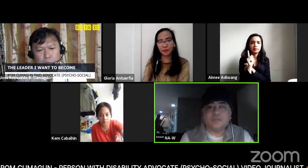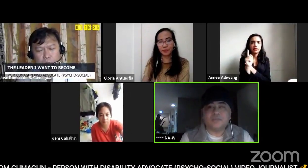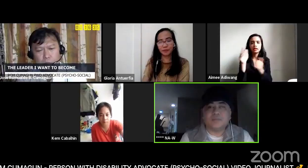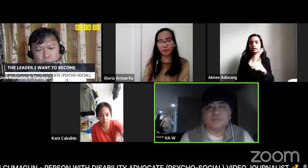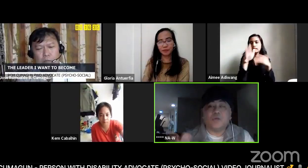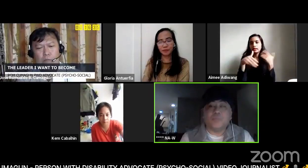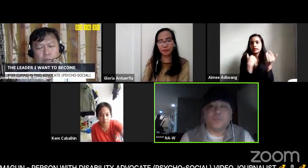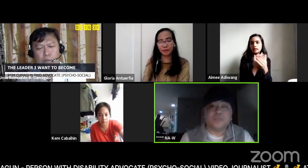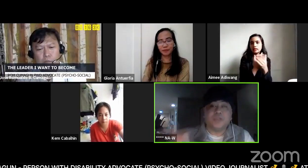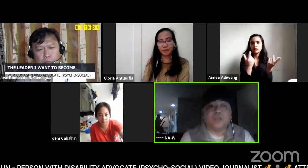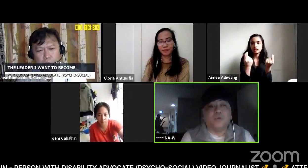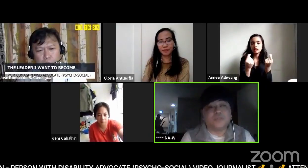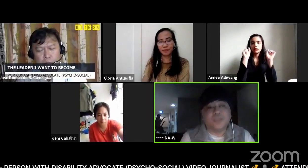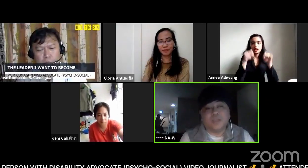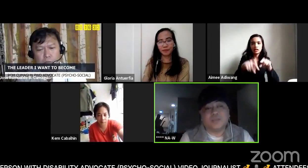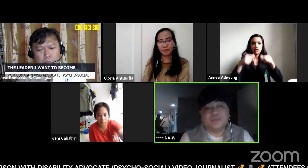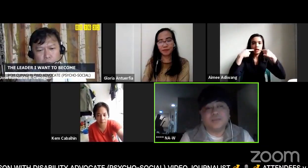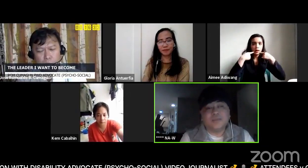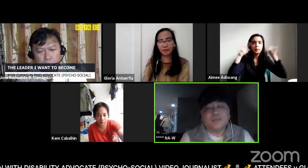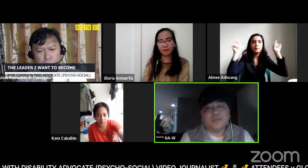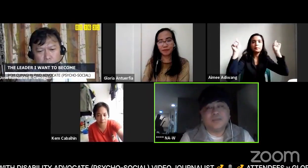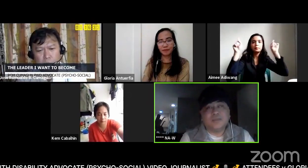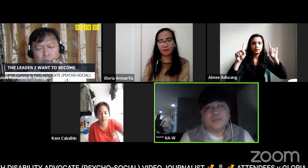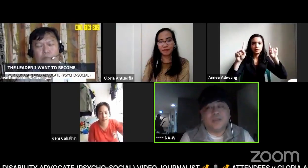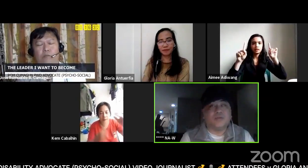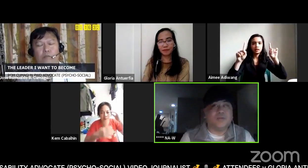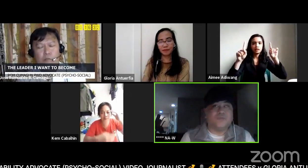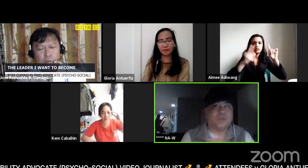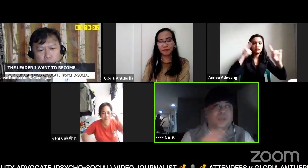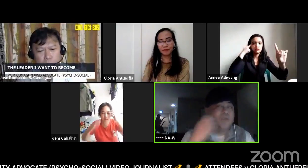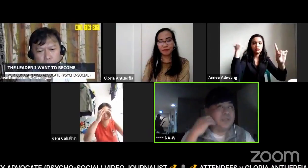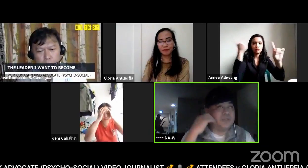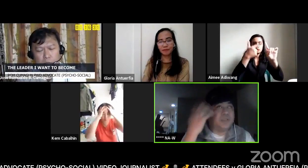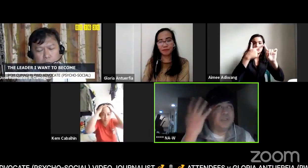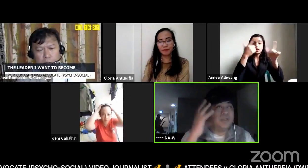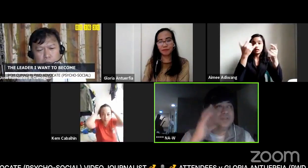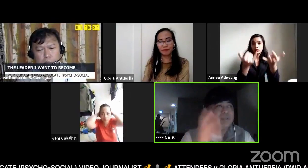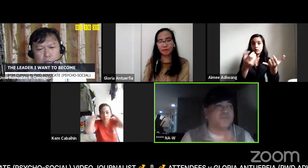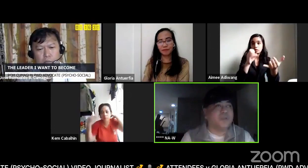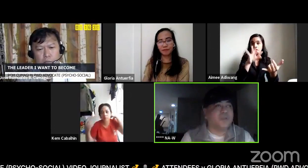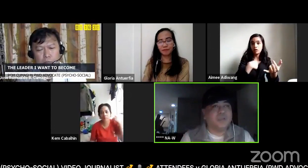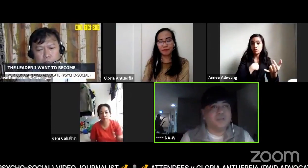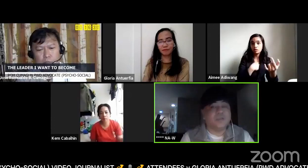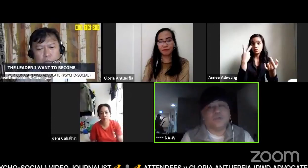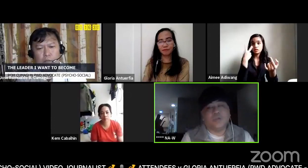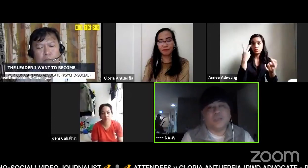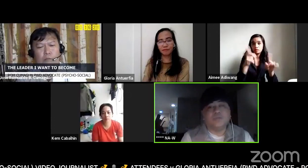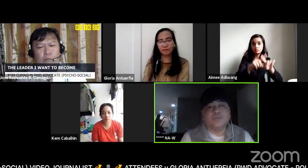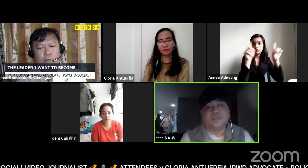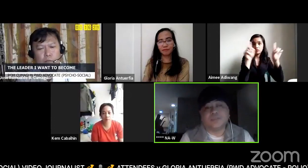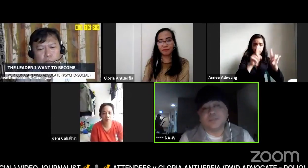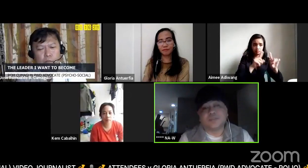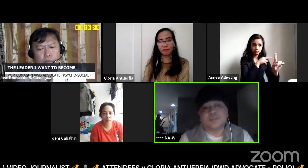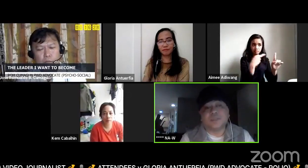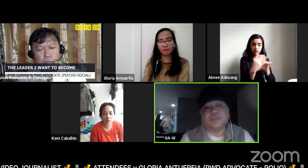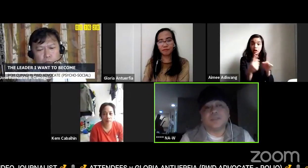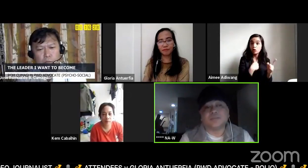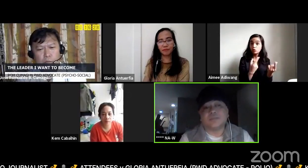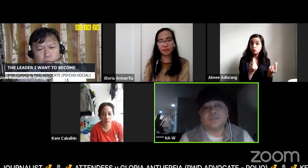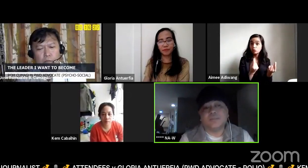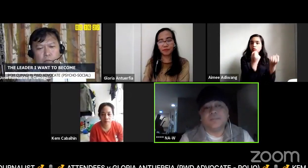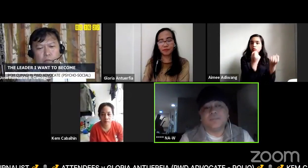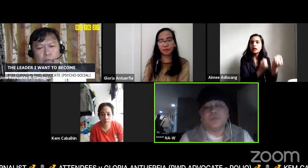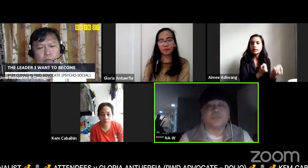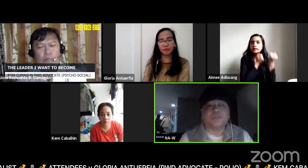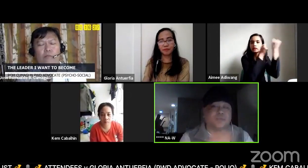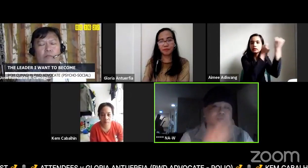tao niya, na-accomplish nila yung goals nila. Now, if I see things differently, then all I can do is just